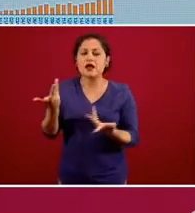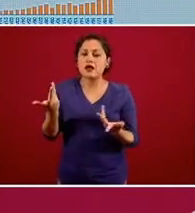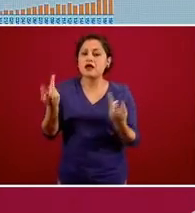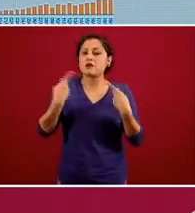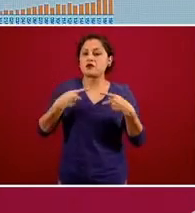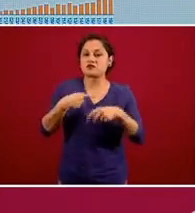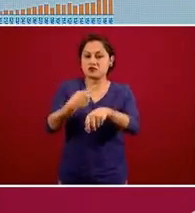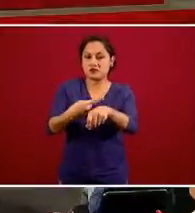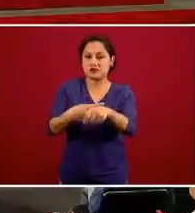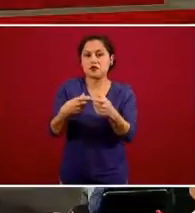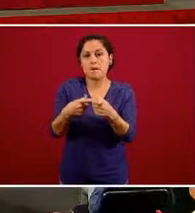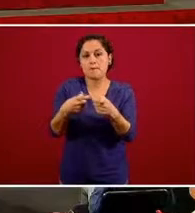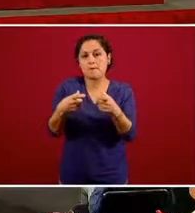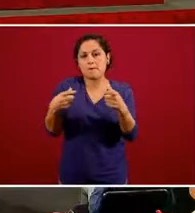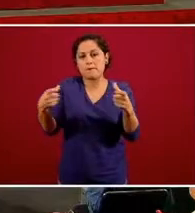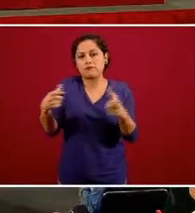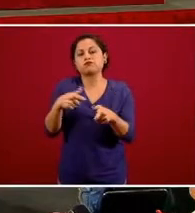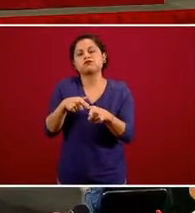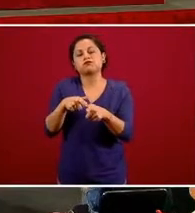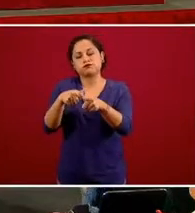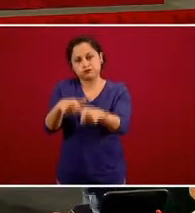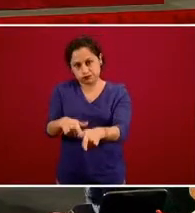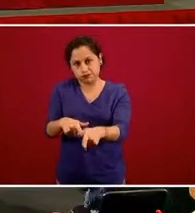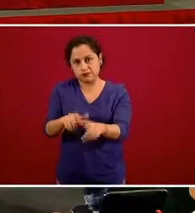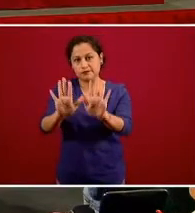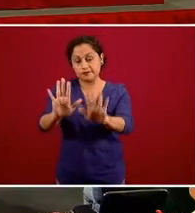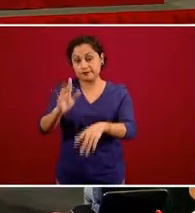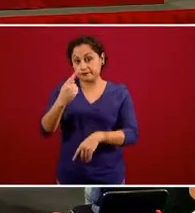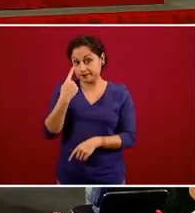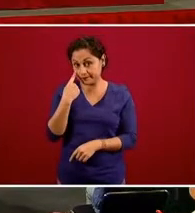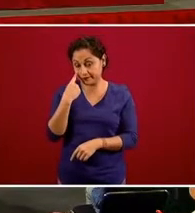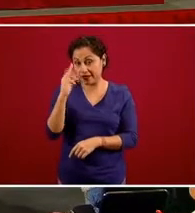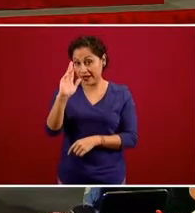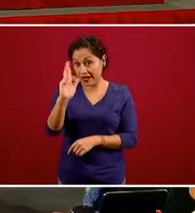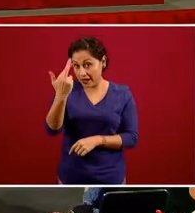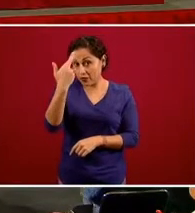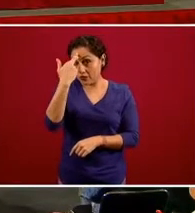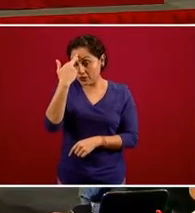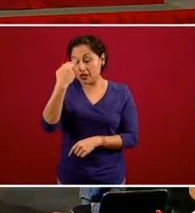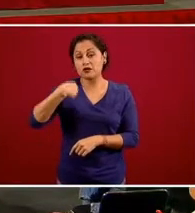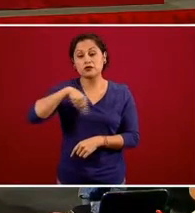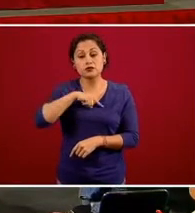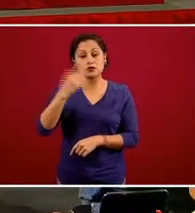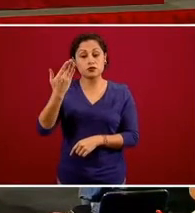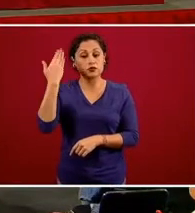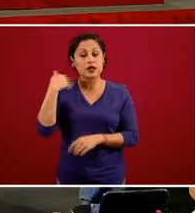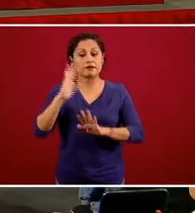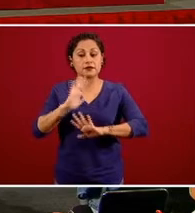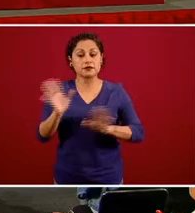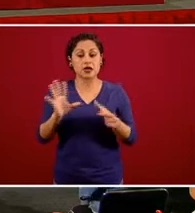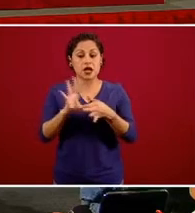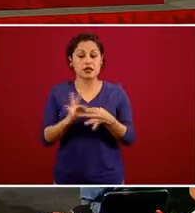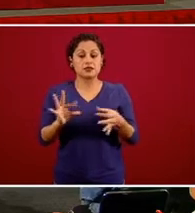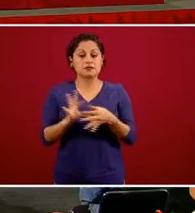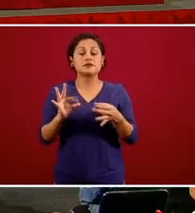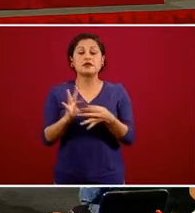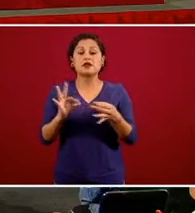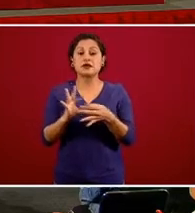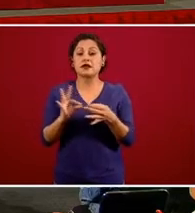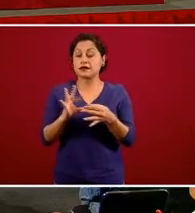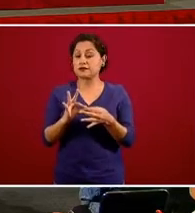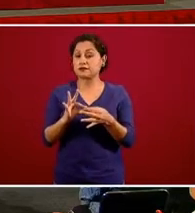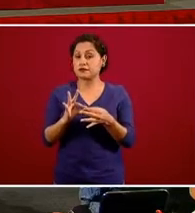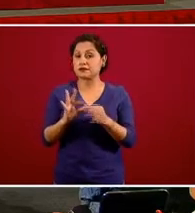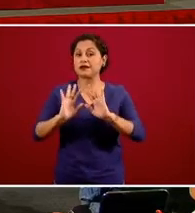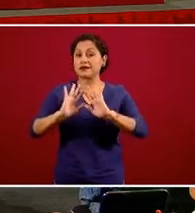are increasing 10% every day, that 10% is larger and larger every day, because that 10% is